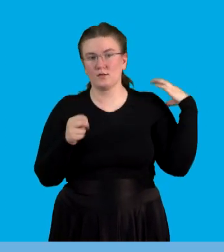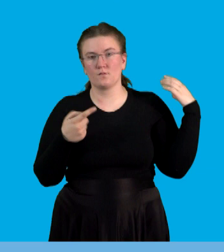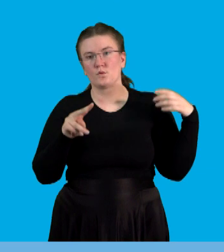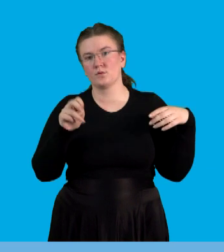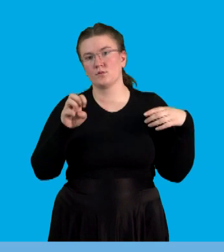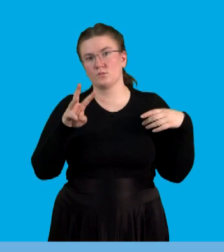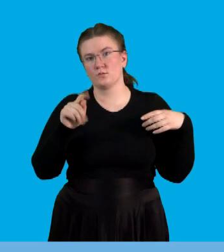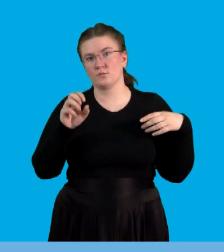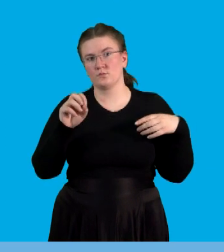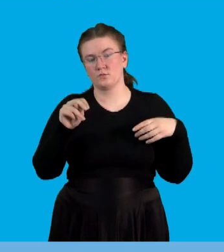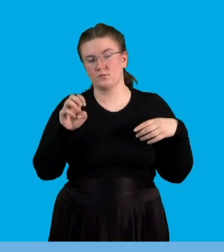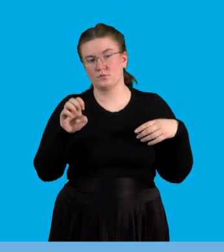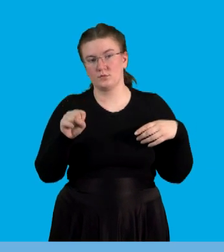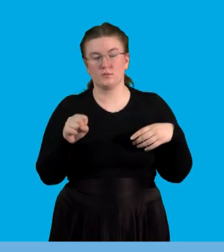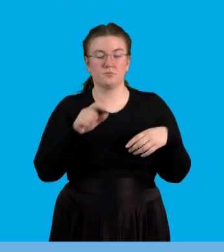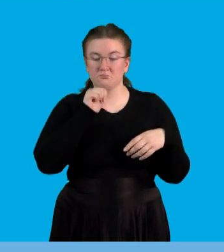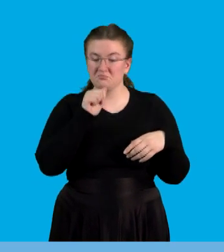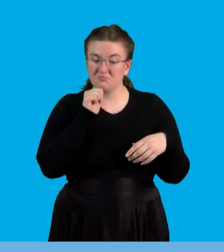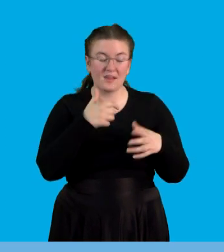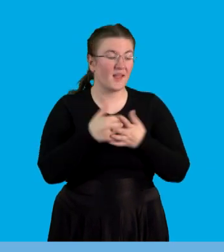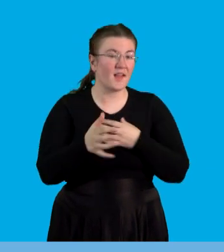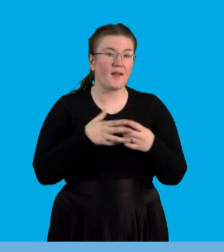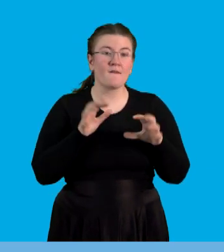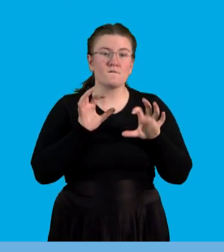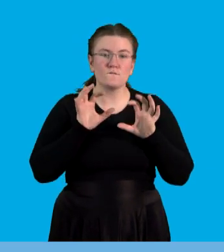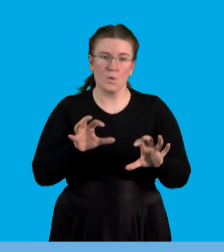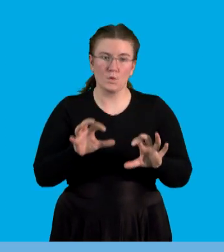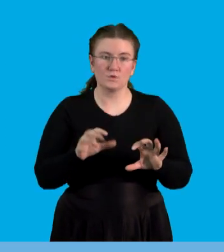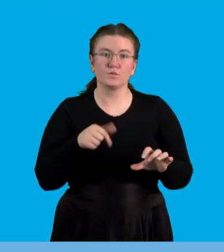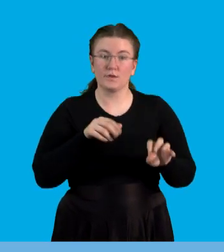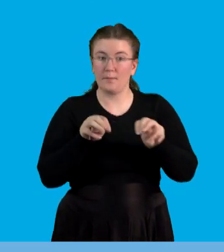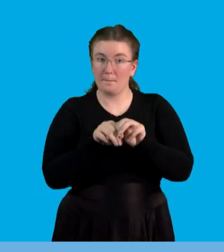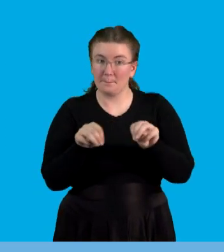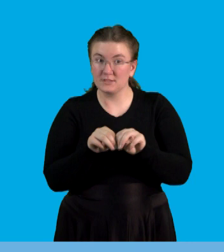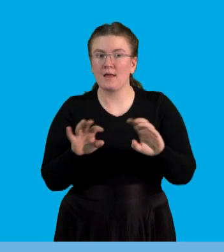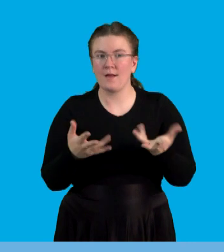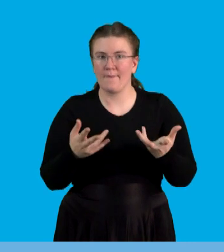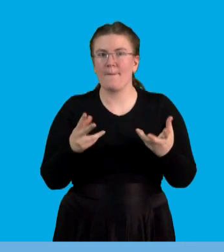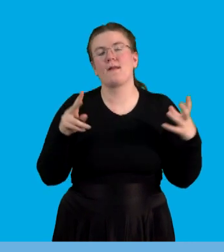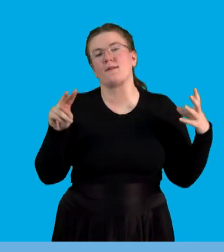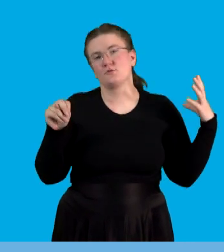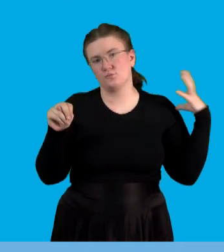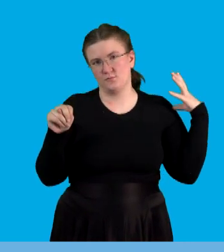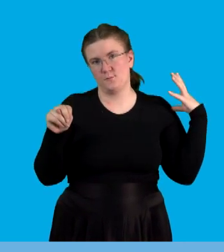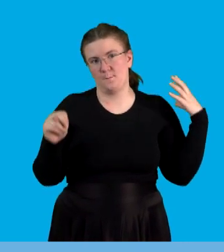gravitational force, be it magnetic force, or any other force. A force is always measured in